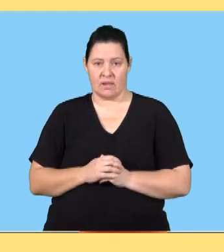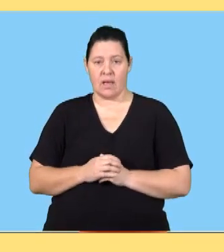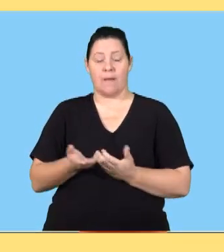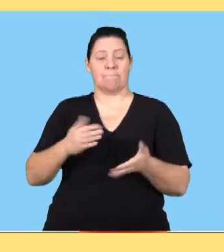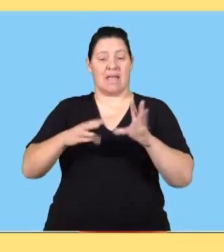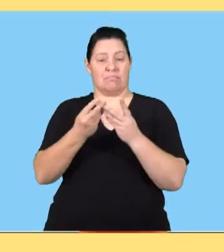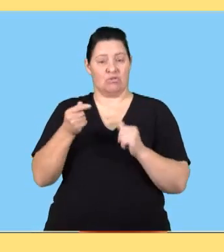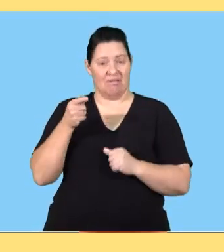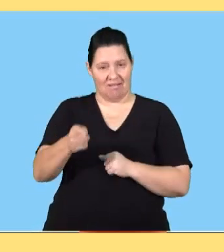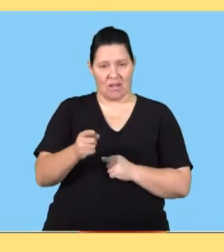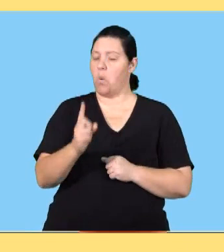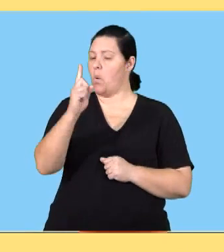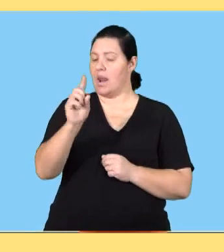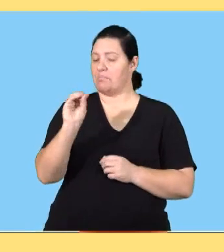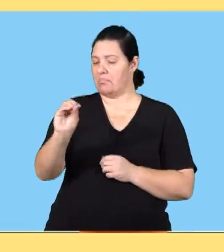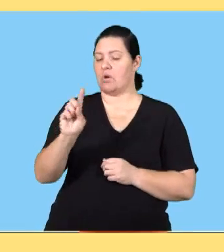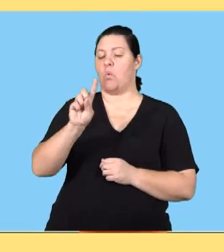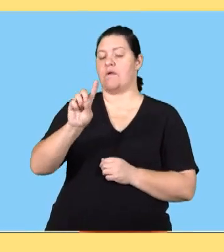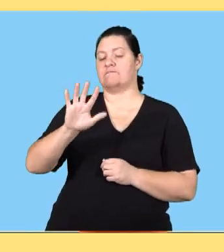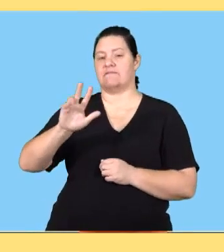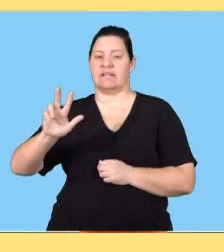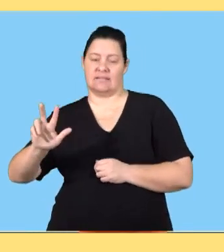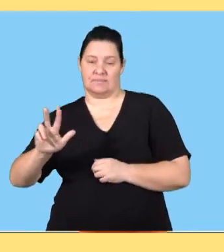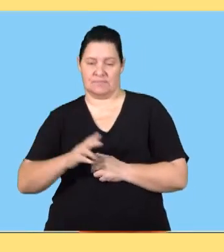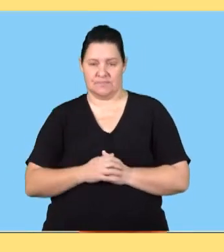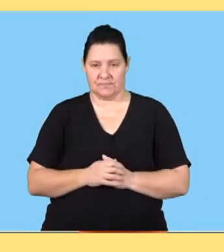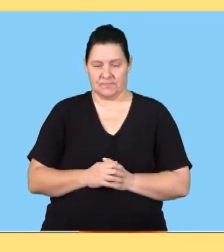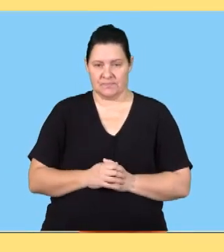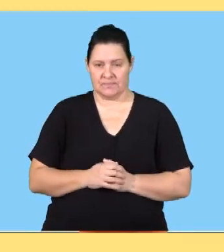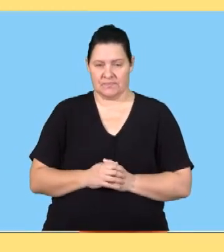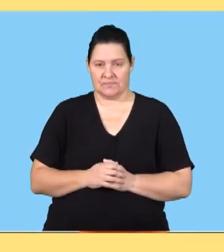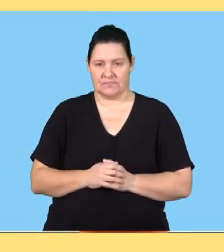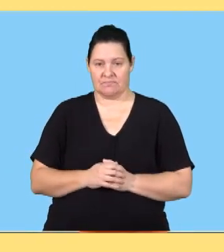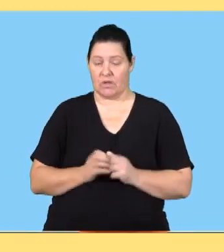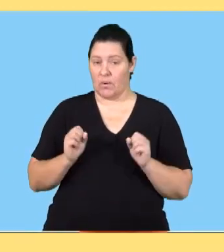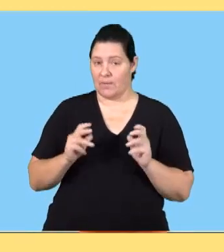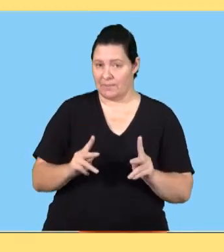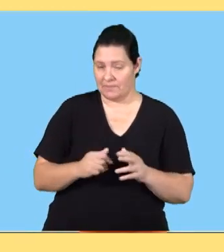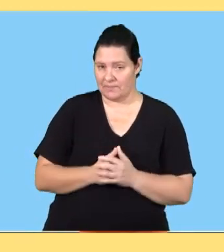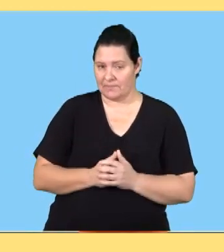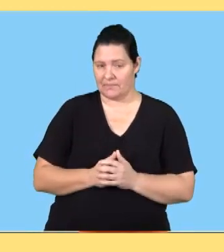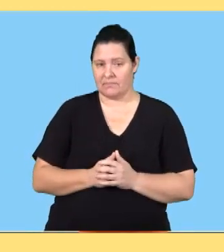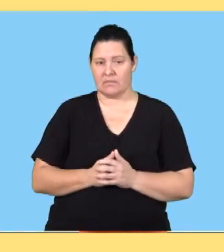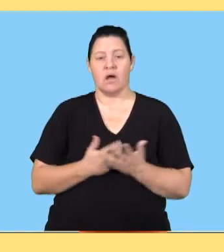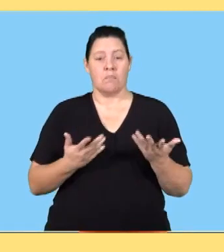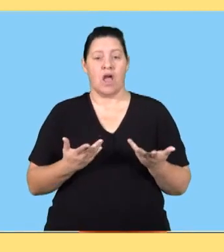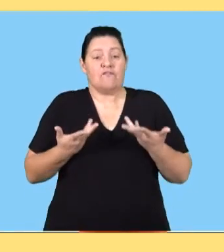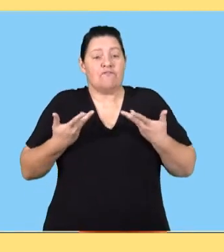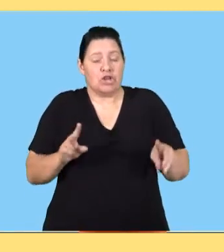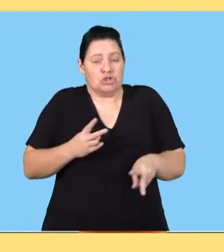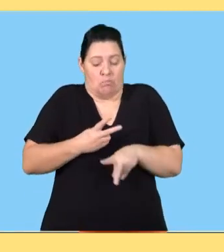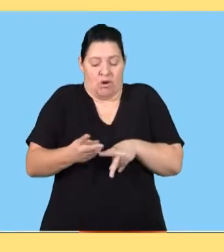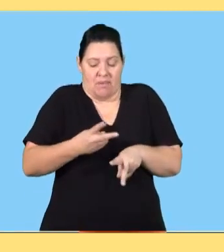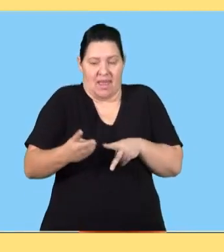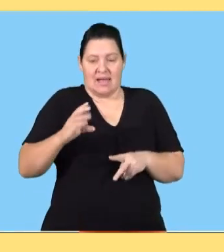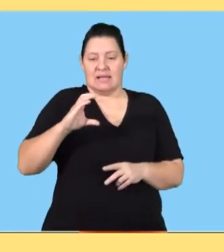4,360. And in the packing material, there's only one amount, which is 158. All right. So after